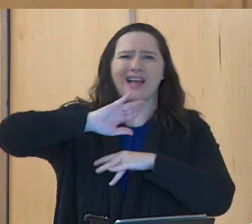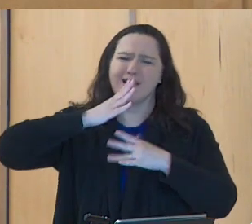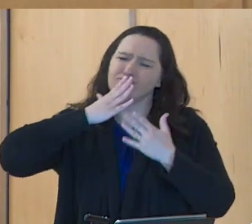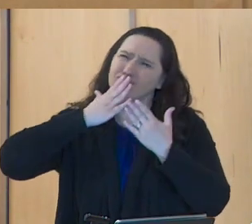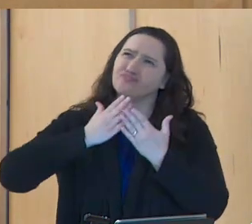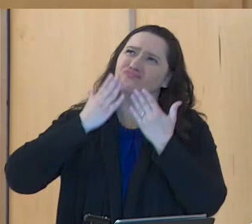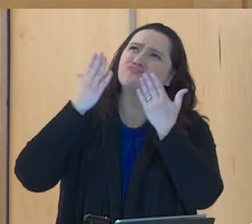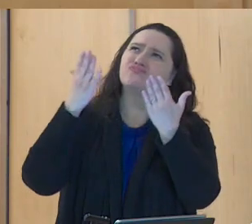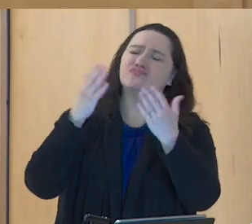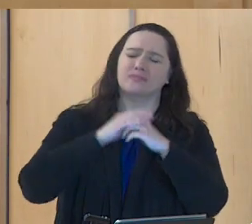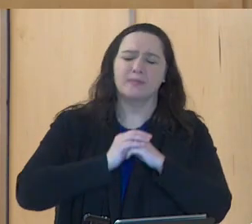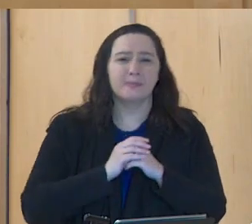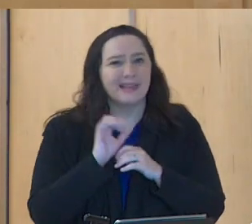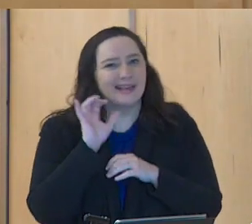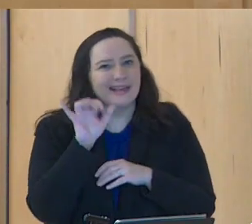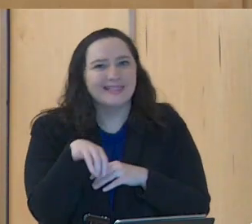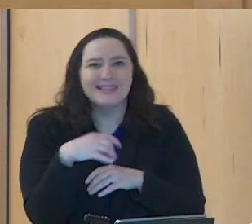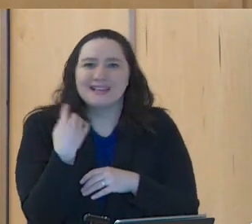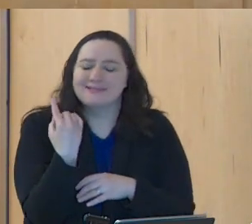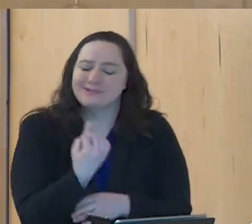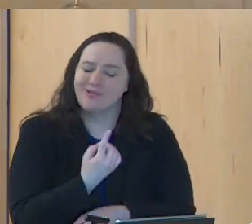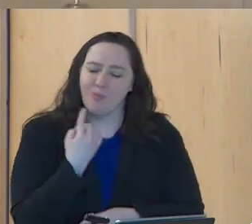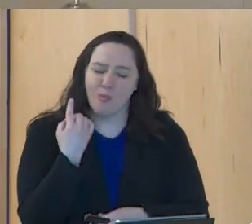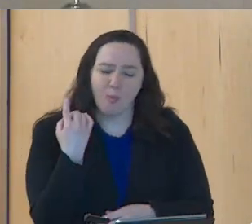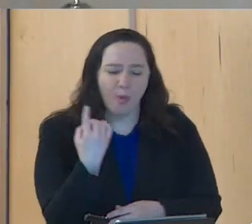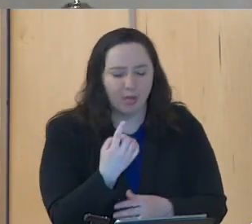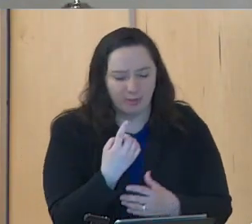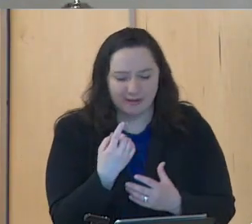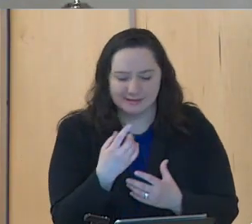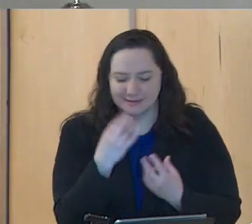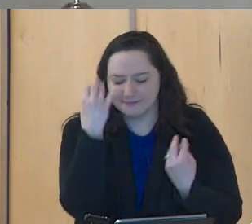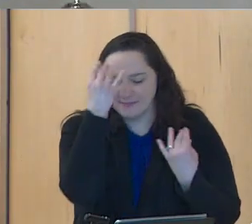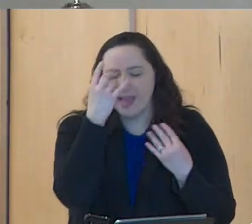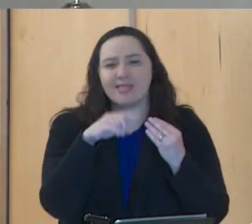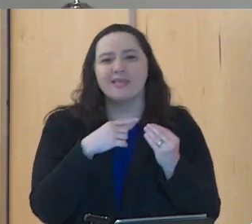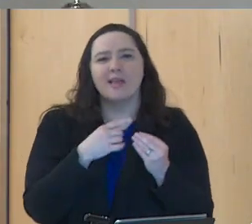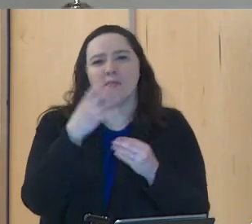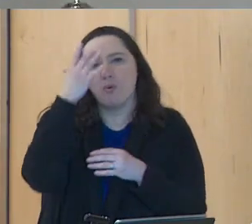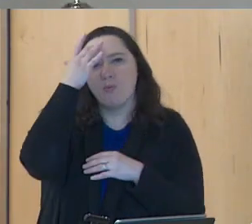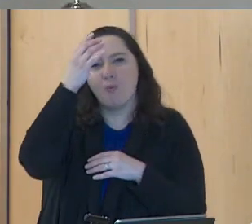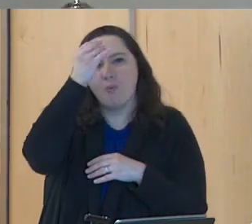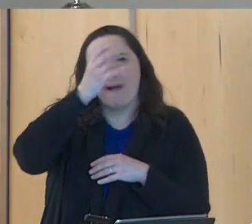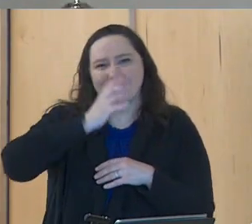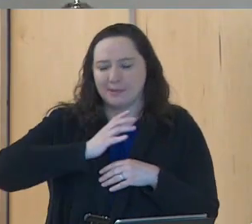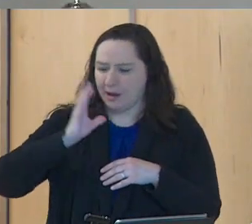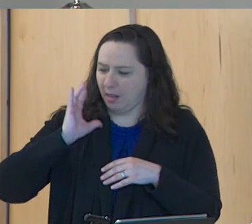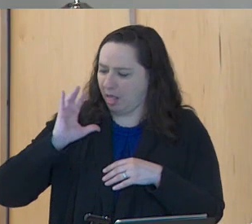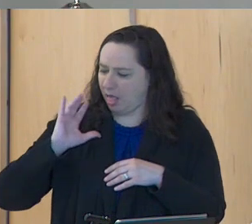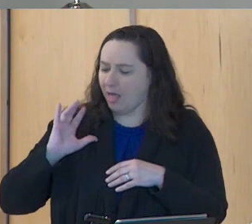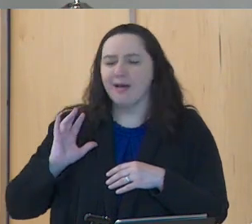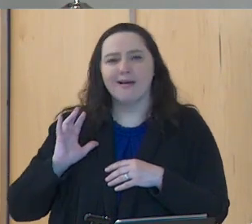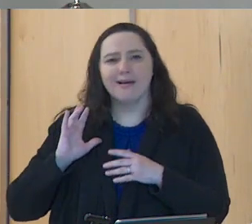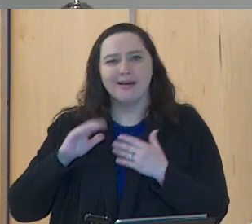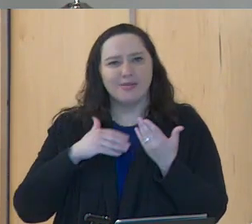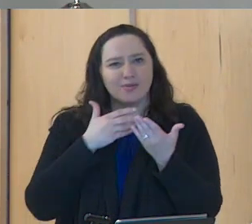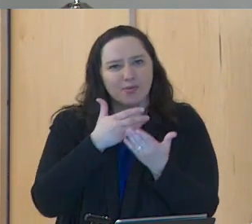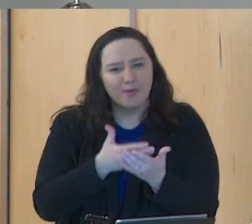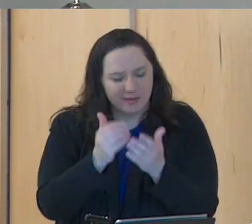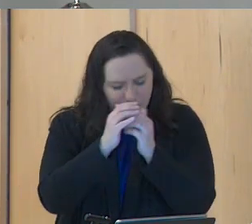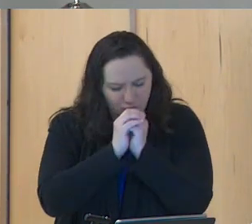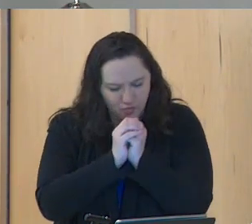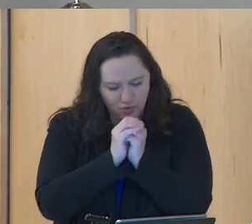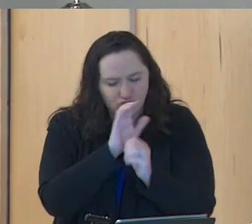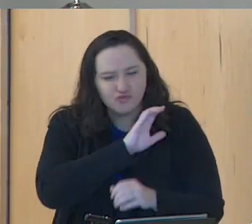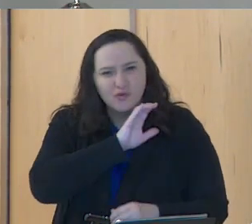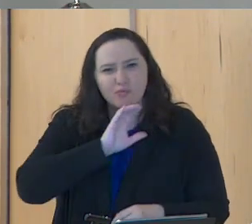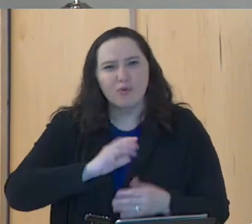That's always been the case with God's believing children. Think of the wise men. When they came to worship the Christ child,